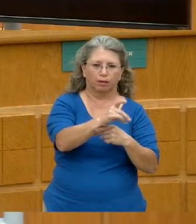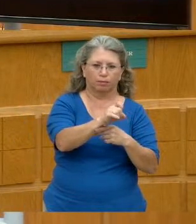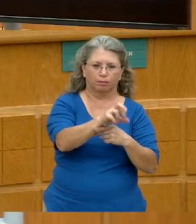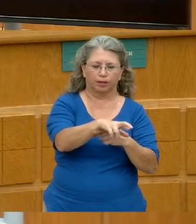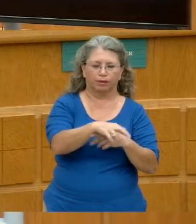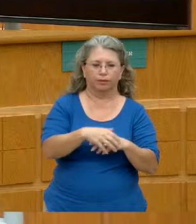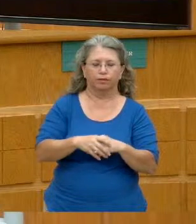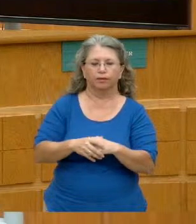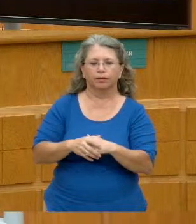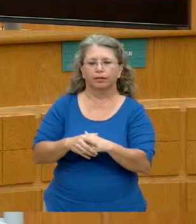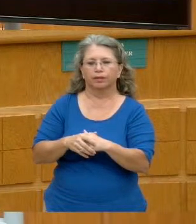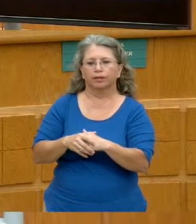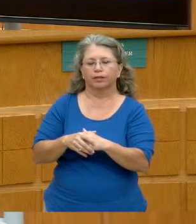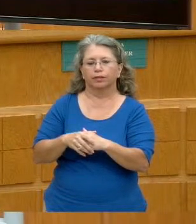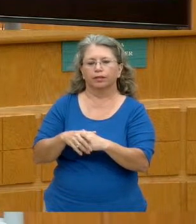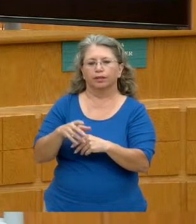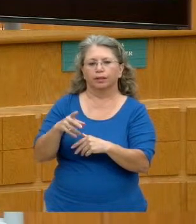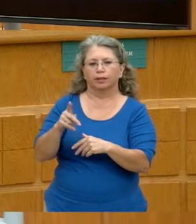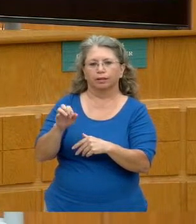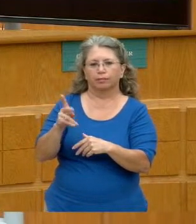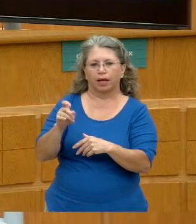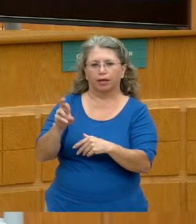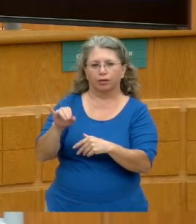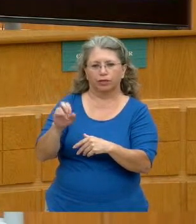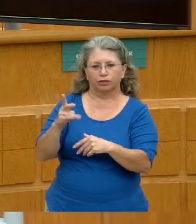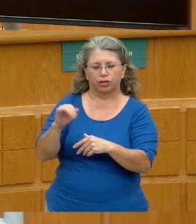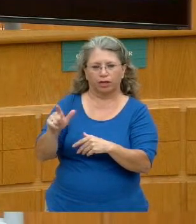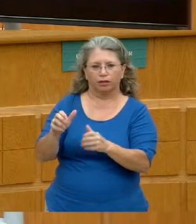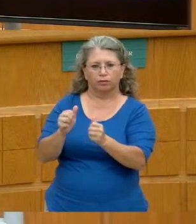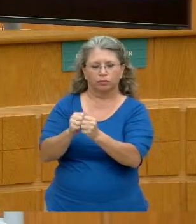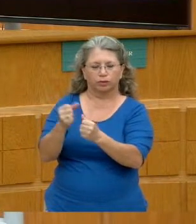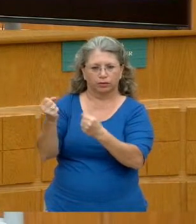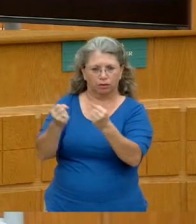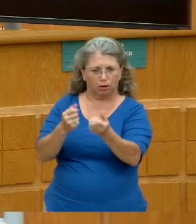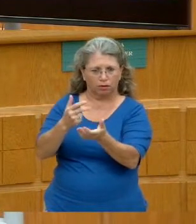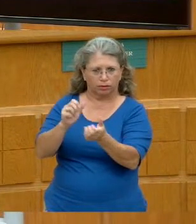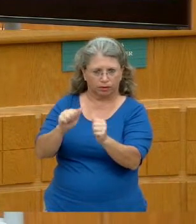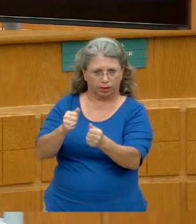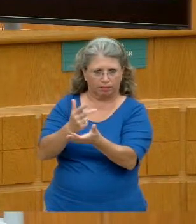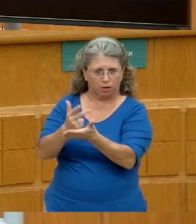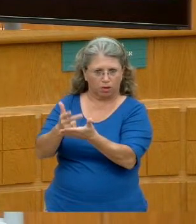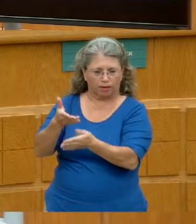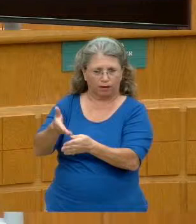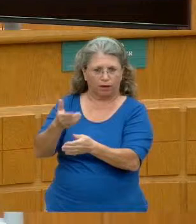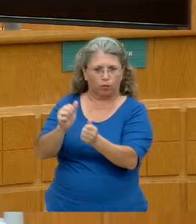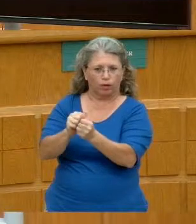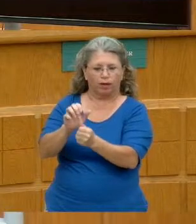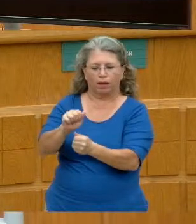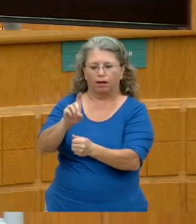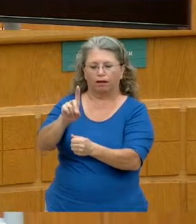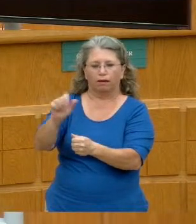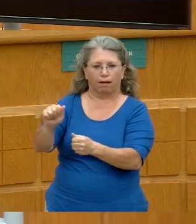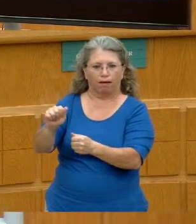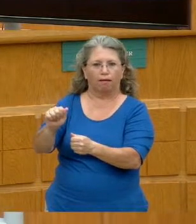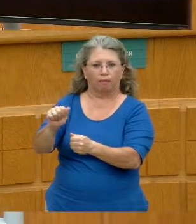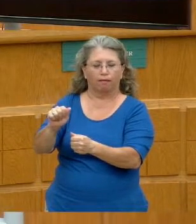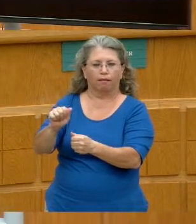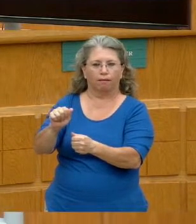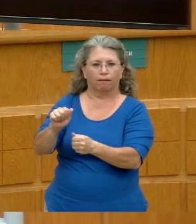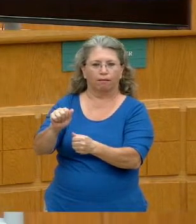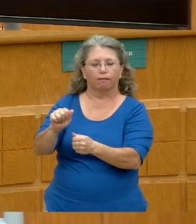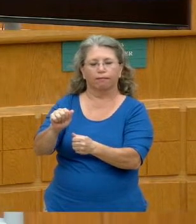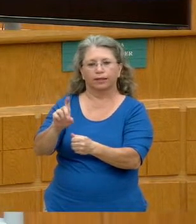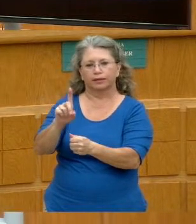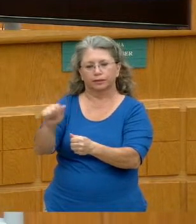vehicular parking with a permit, and then the Padre Bali Park is for somebody actually in a